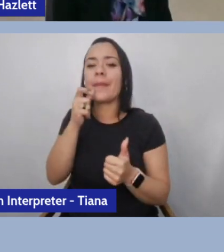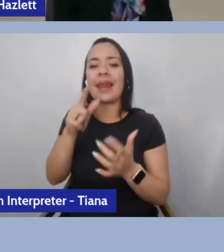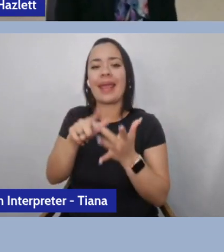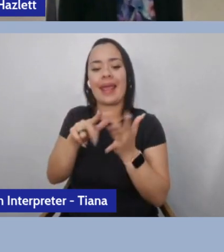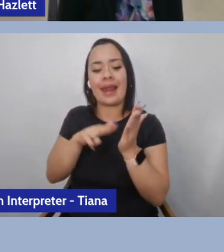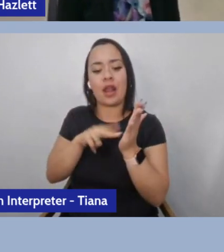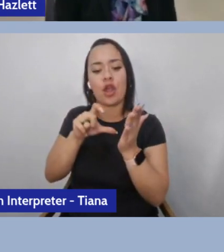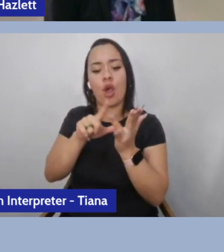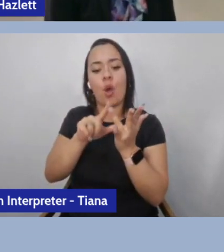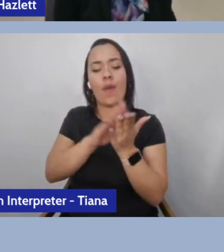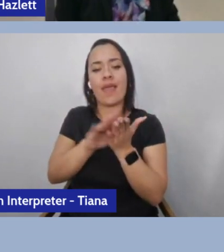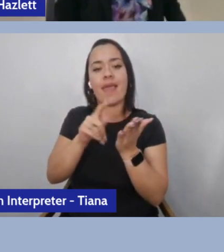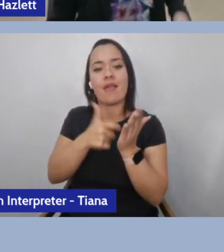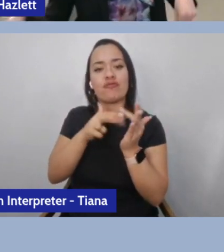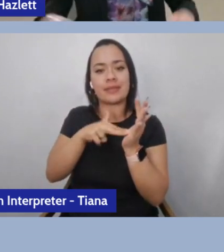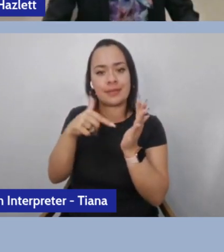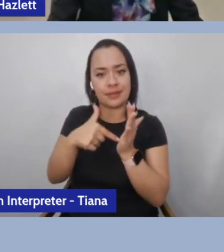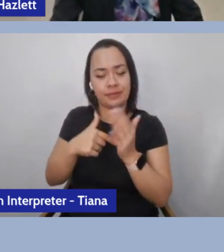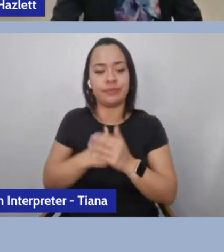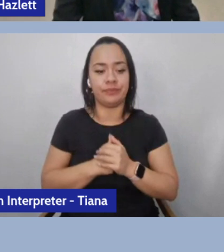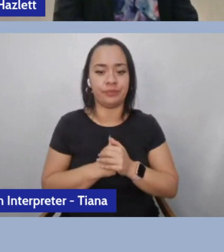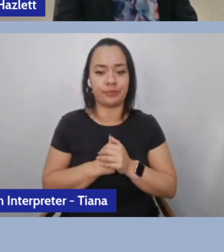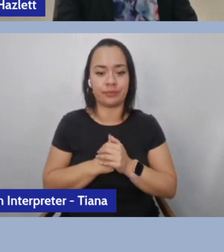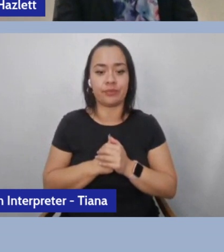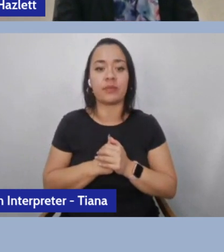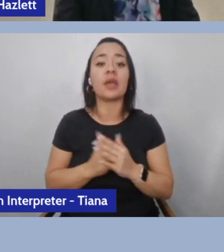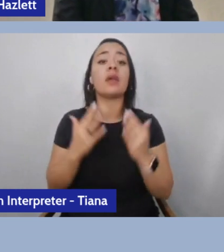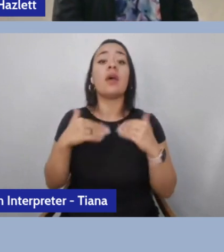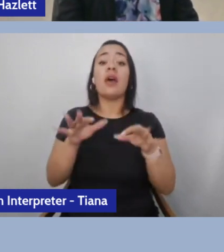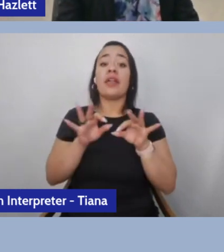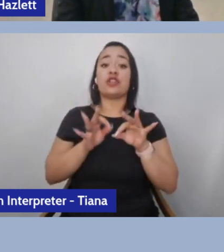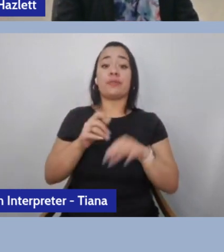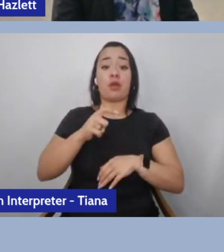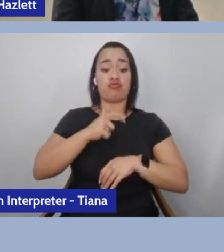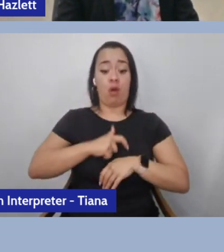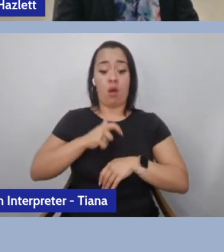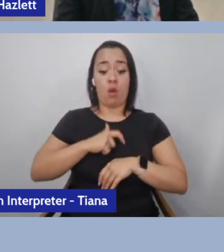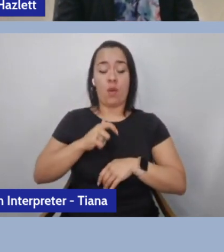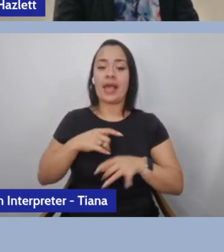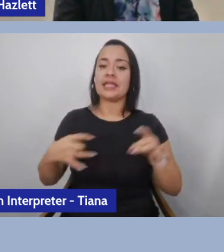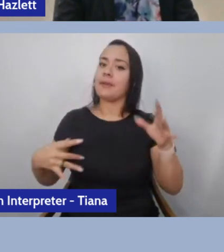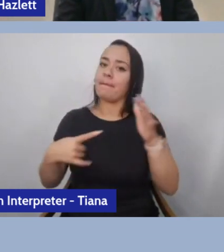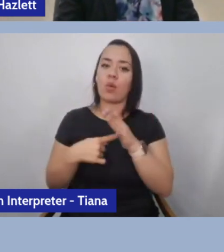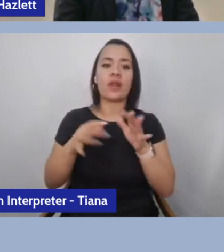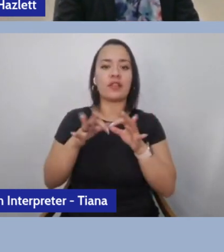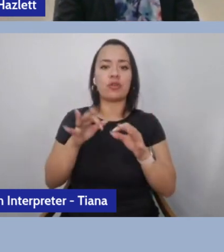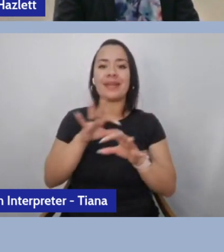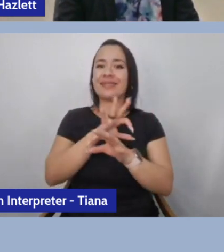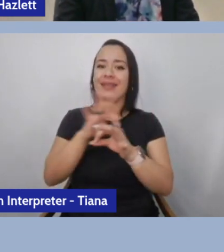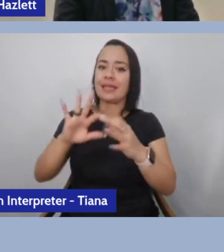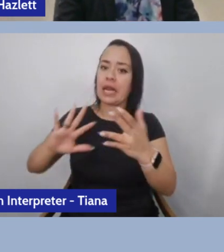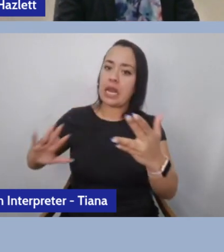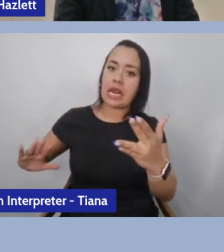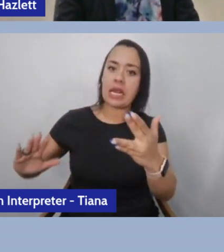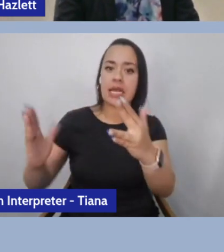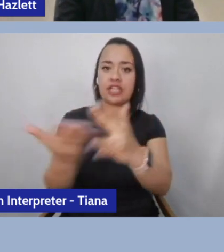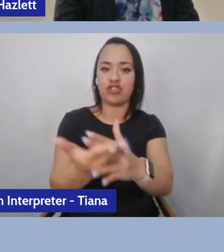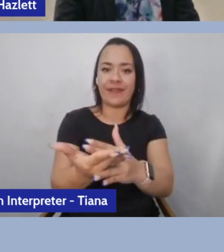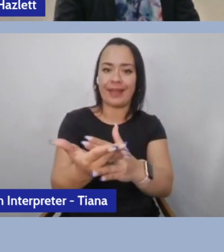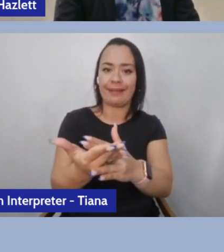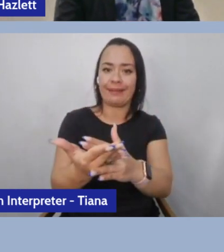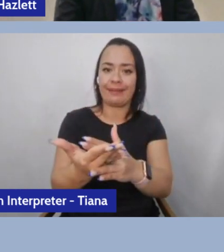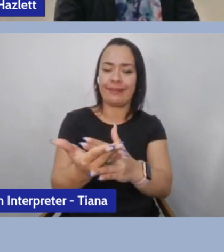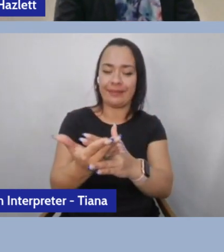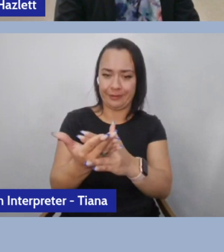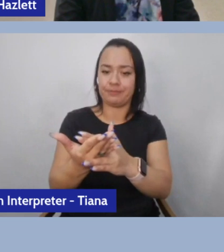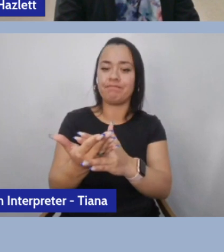The interpreter's role, it's important, as others have said, that they don't intervene in a way that takes on the clinician's role.